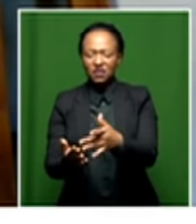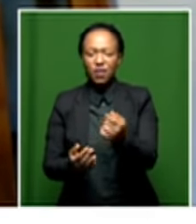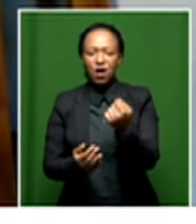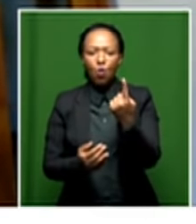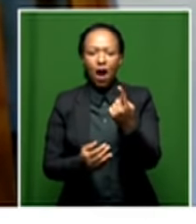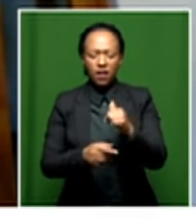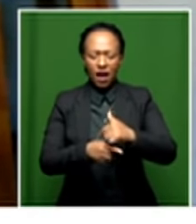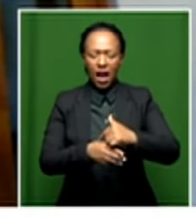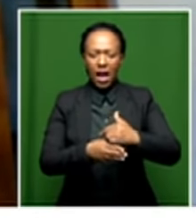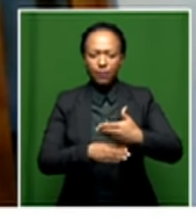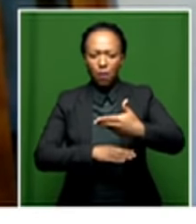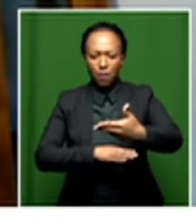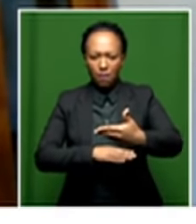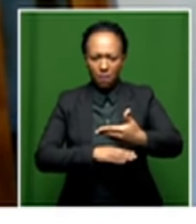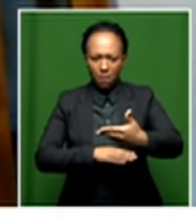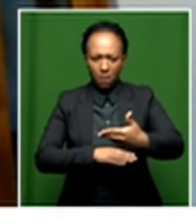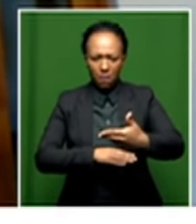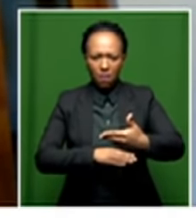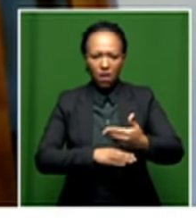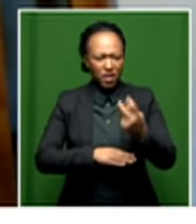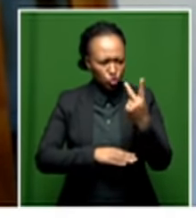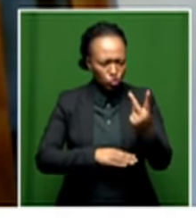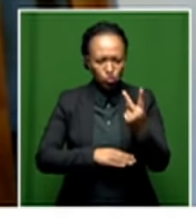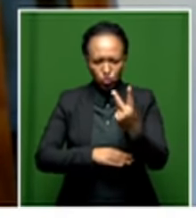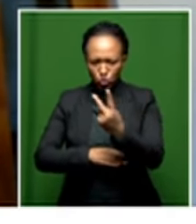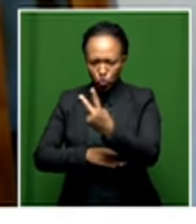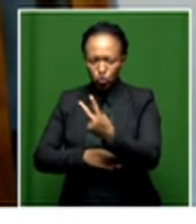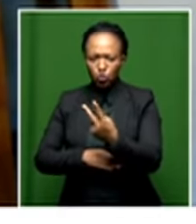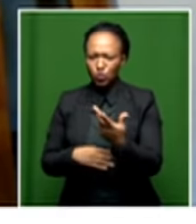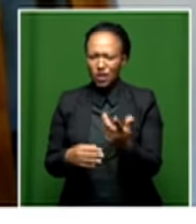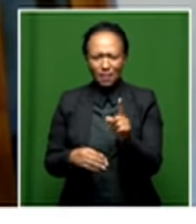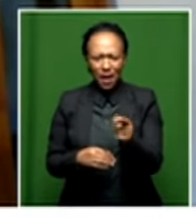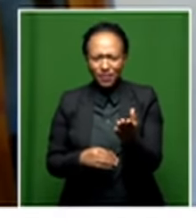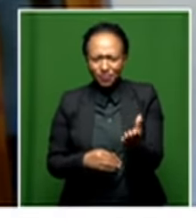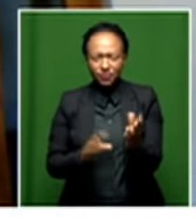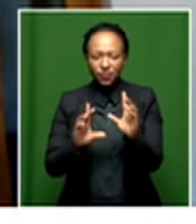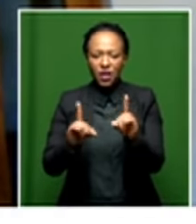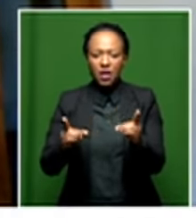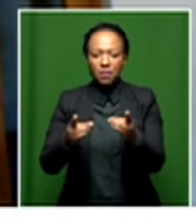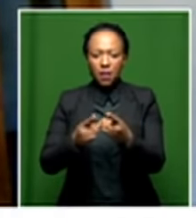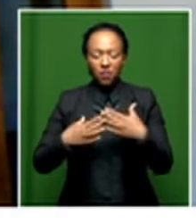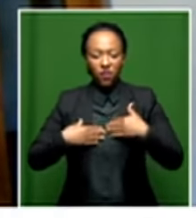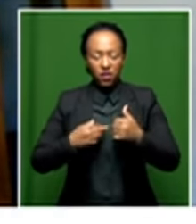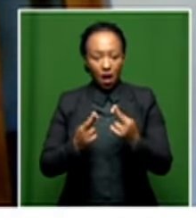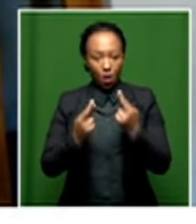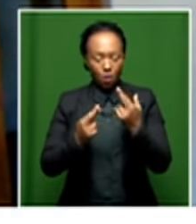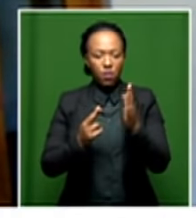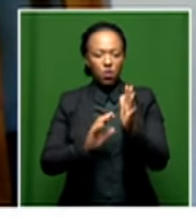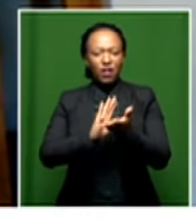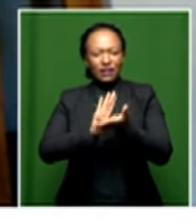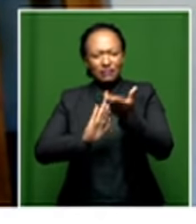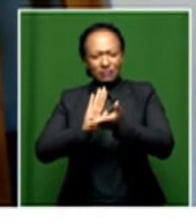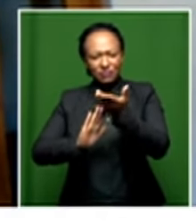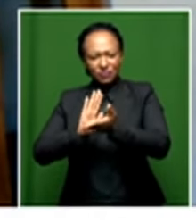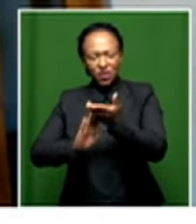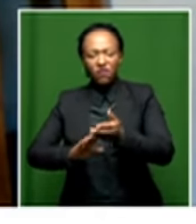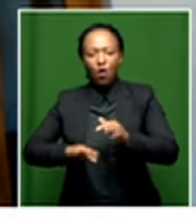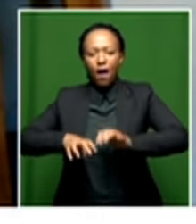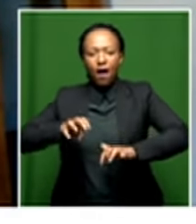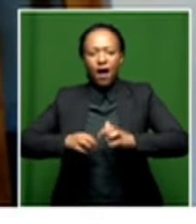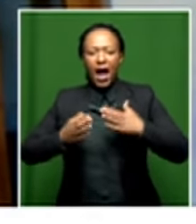laptops? Yeah, we hope that the Department of Health and its partners will be able to rapidly upscale this vaccine